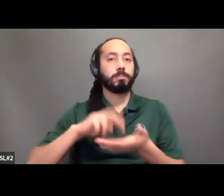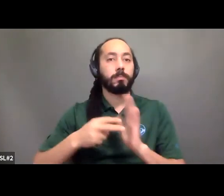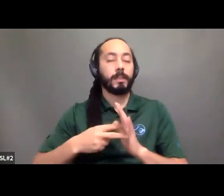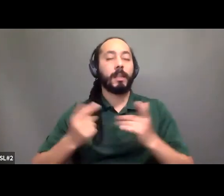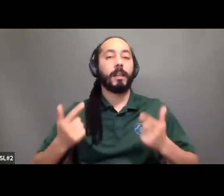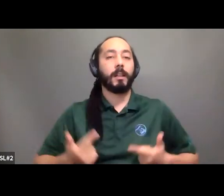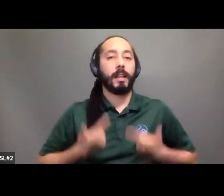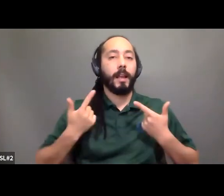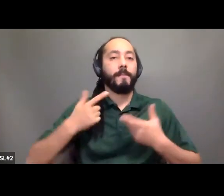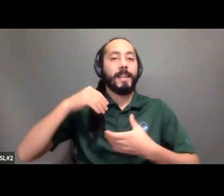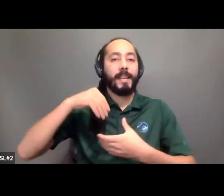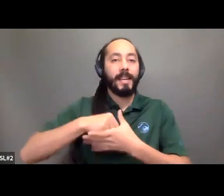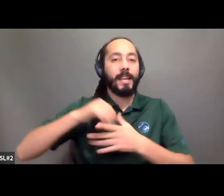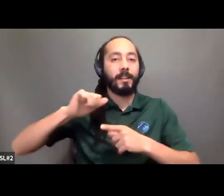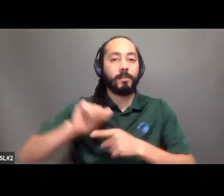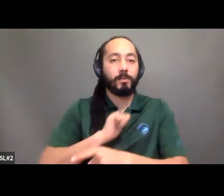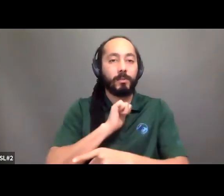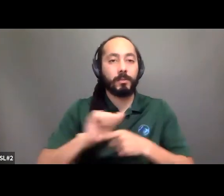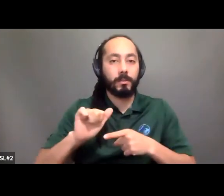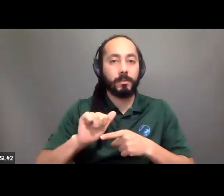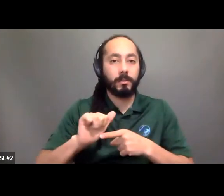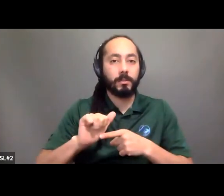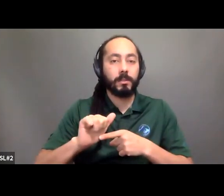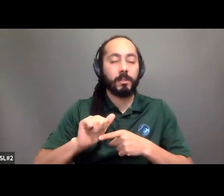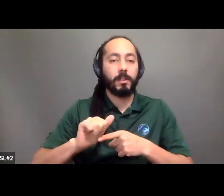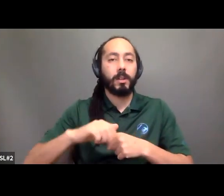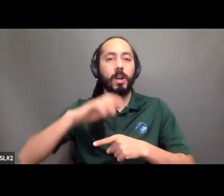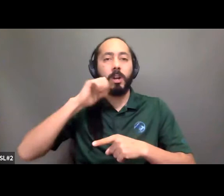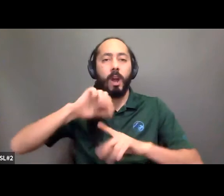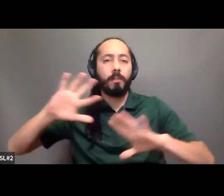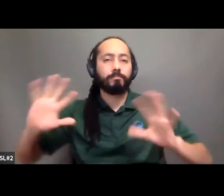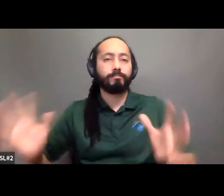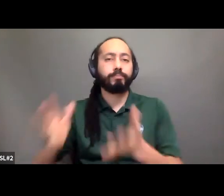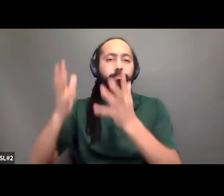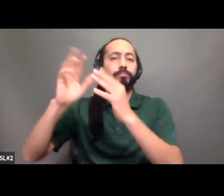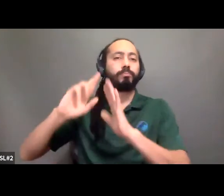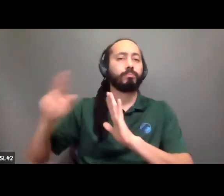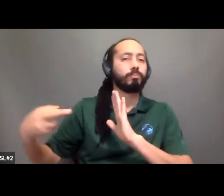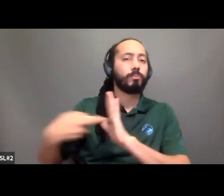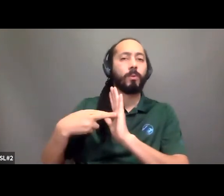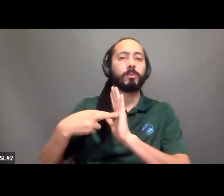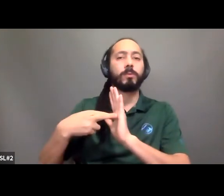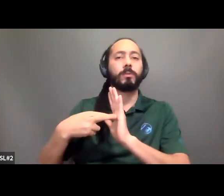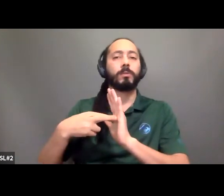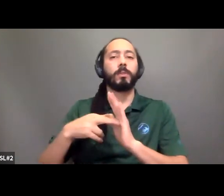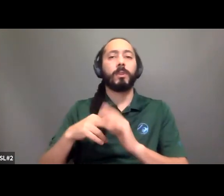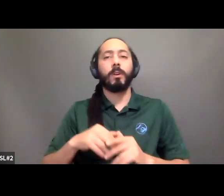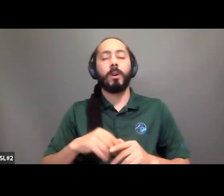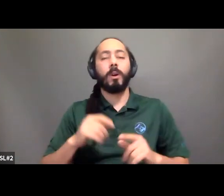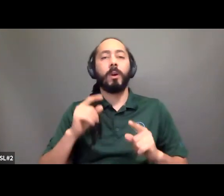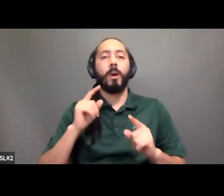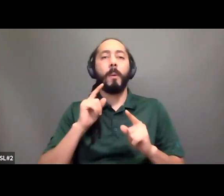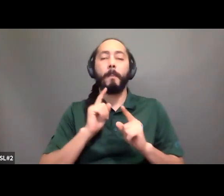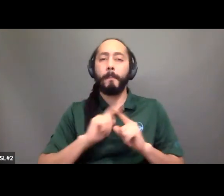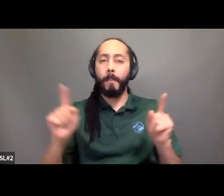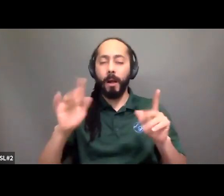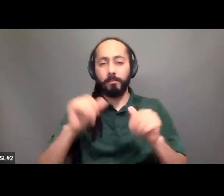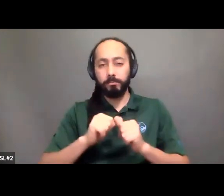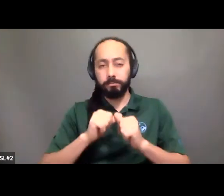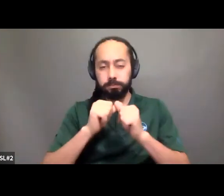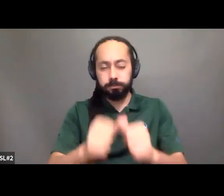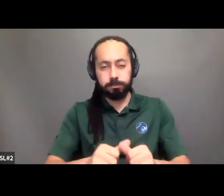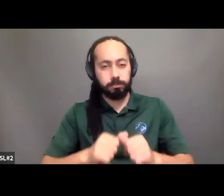rehearsal, not recitation of rules, much less relentless lament although